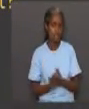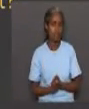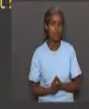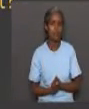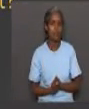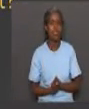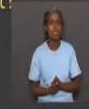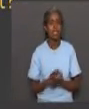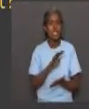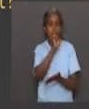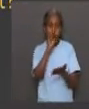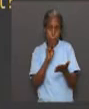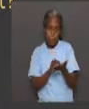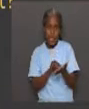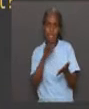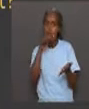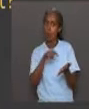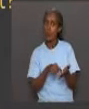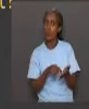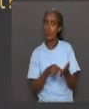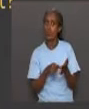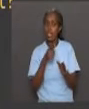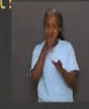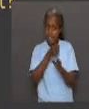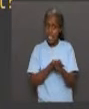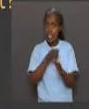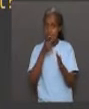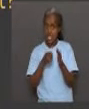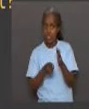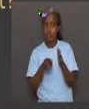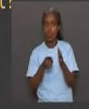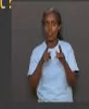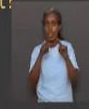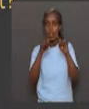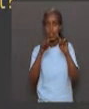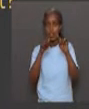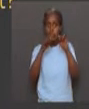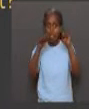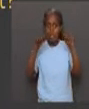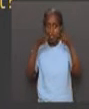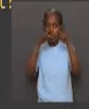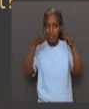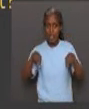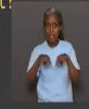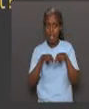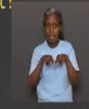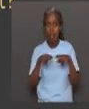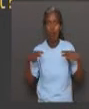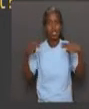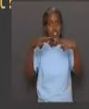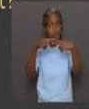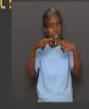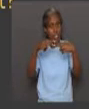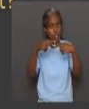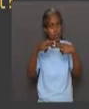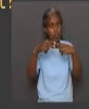The midpoints of the sides of a rectangle are the vertices of